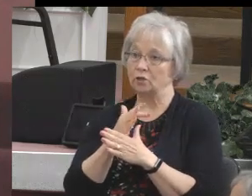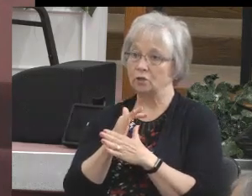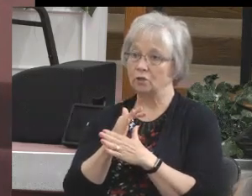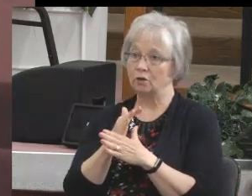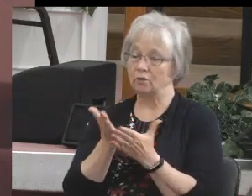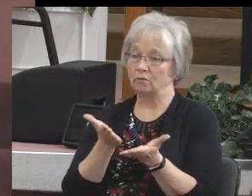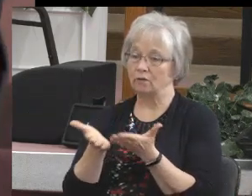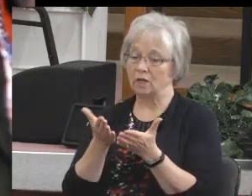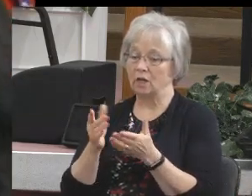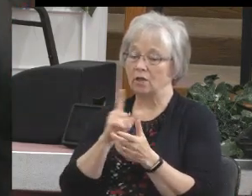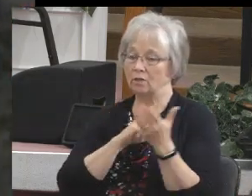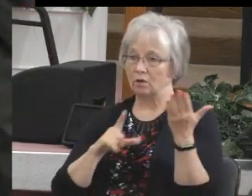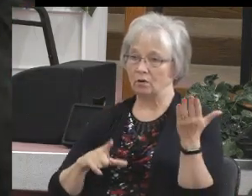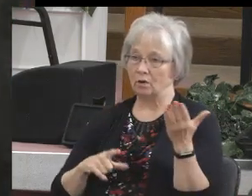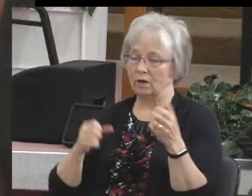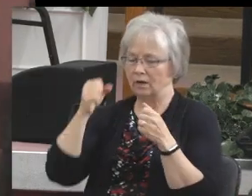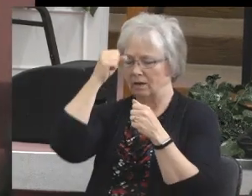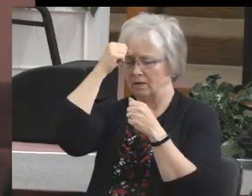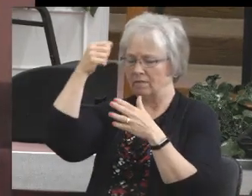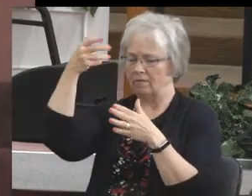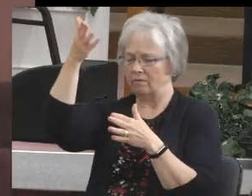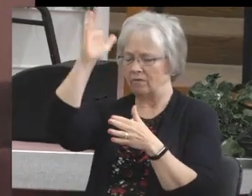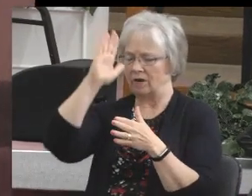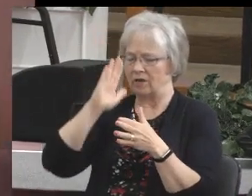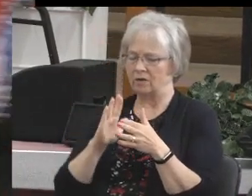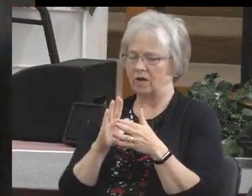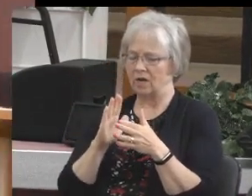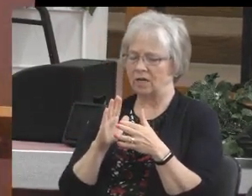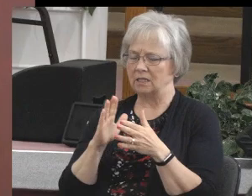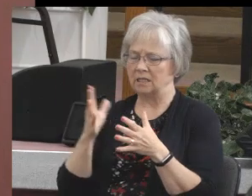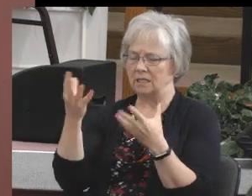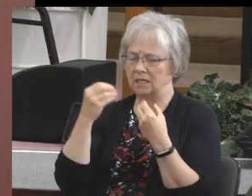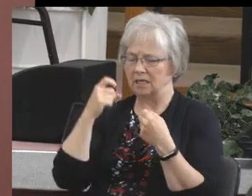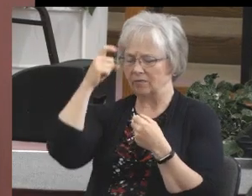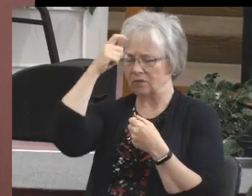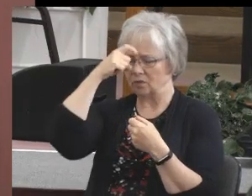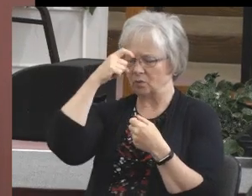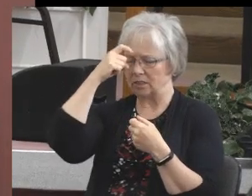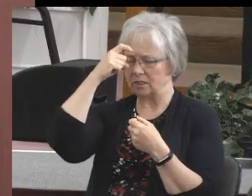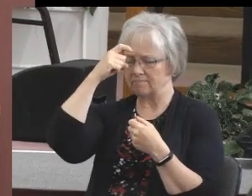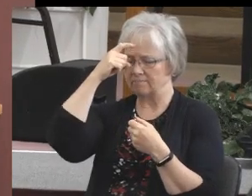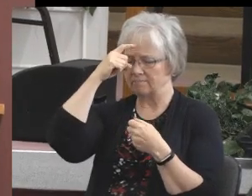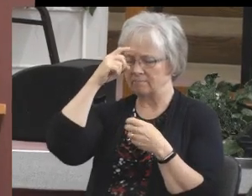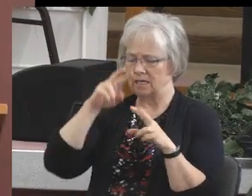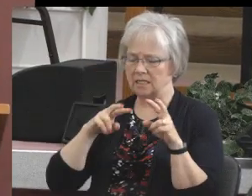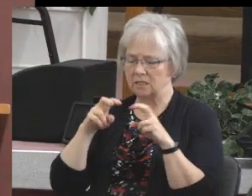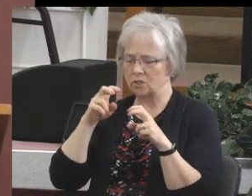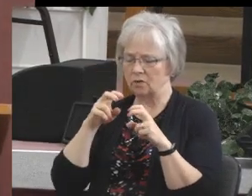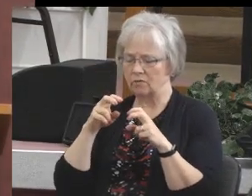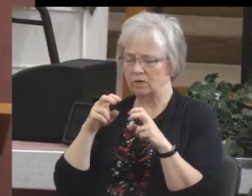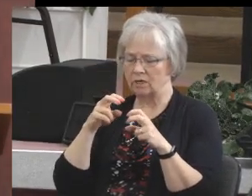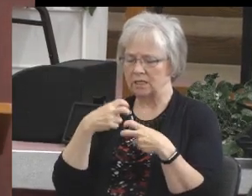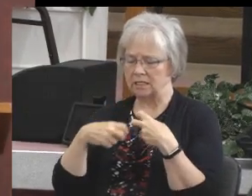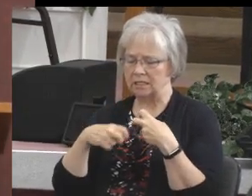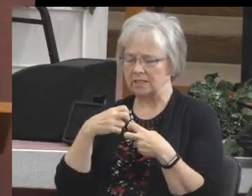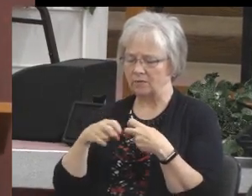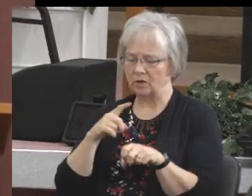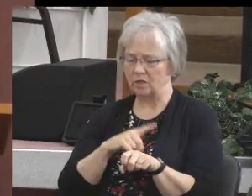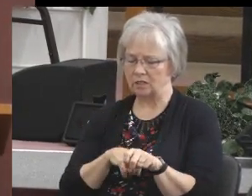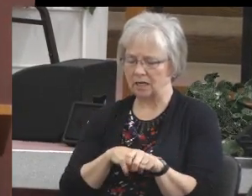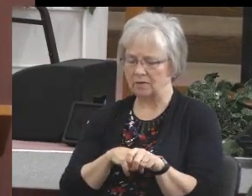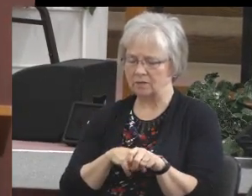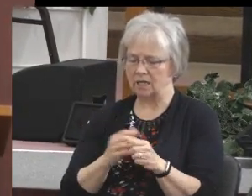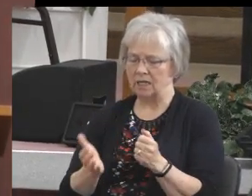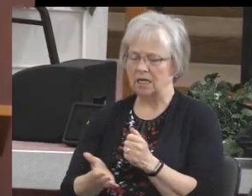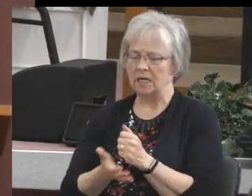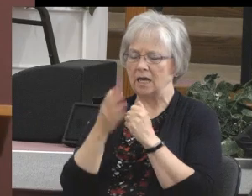together. Father God, right now I just pray that you would give us wisdom and discernment in difficult times. Help us to see who you have